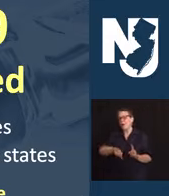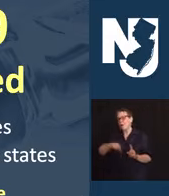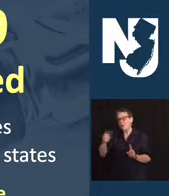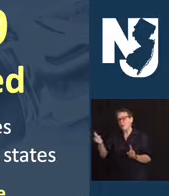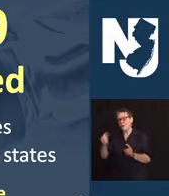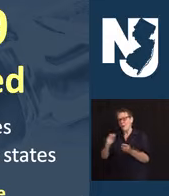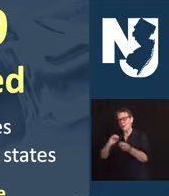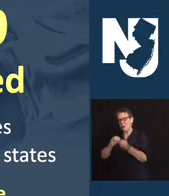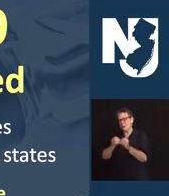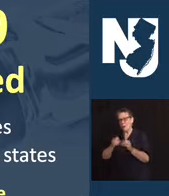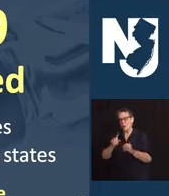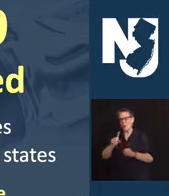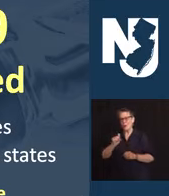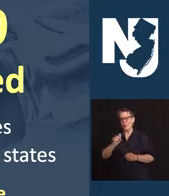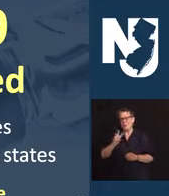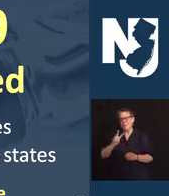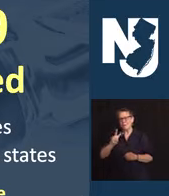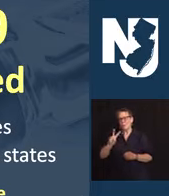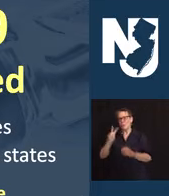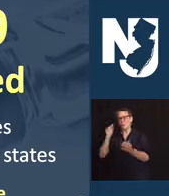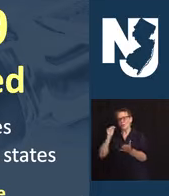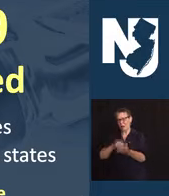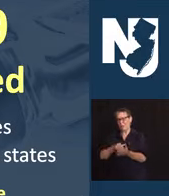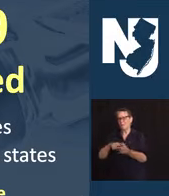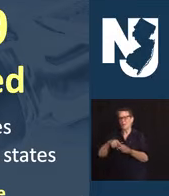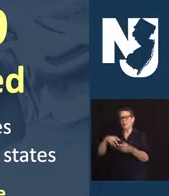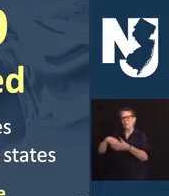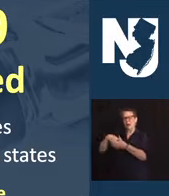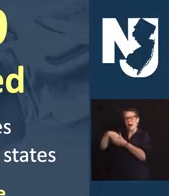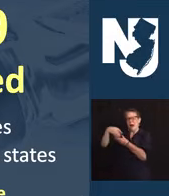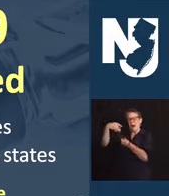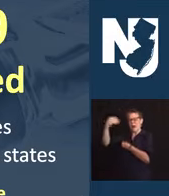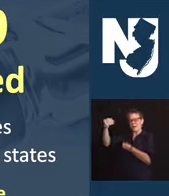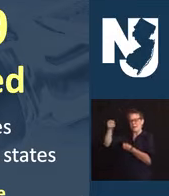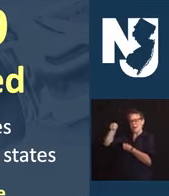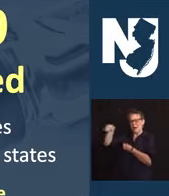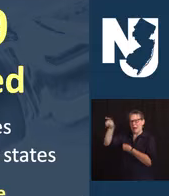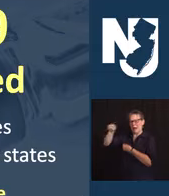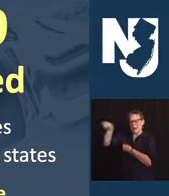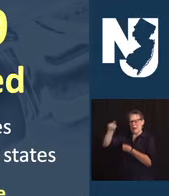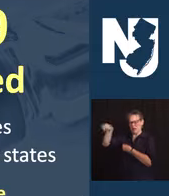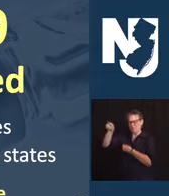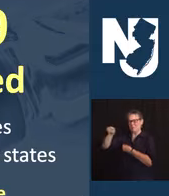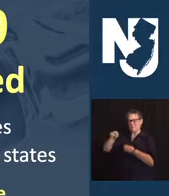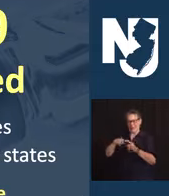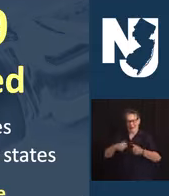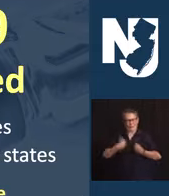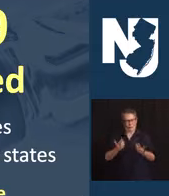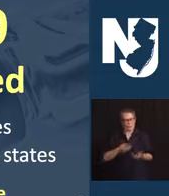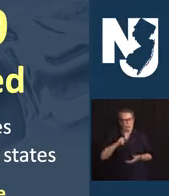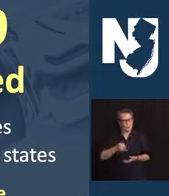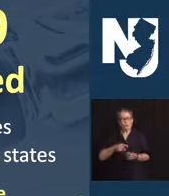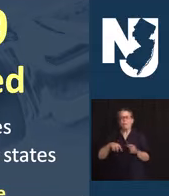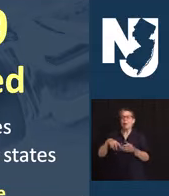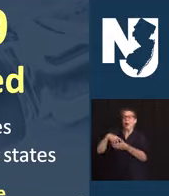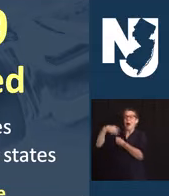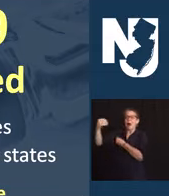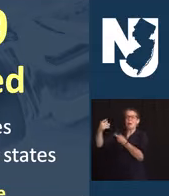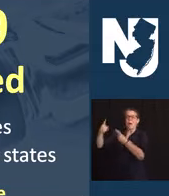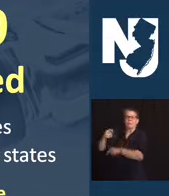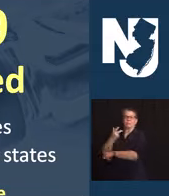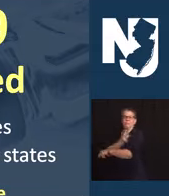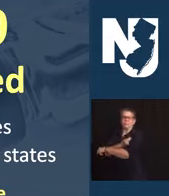nearly 162,000 New Jerseyans identified by the Department of Health as having been vaccinated at sites outside our